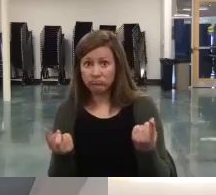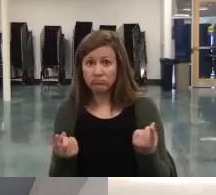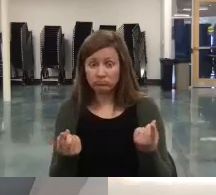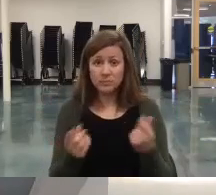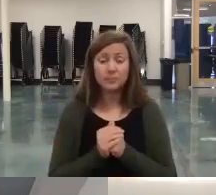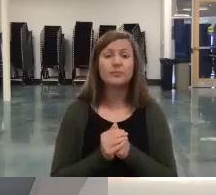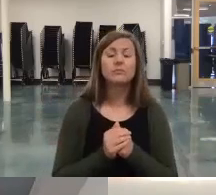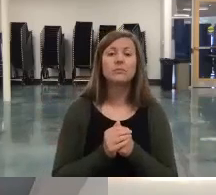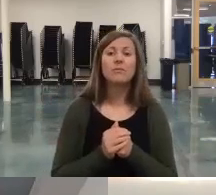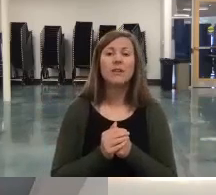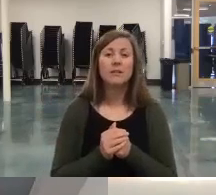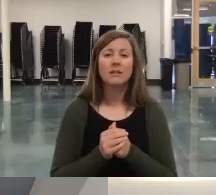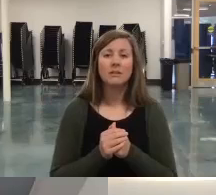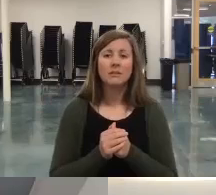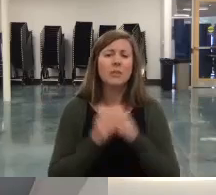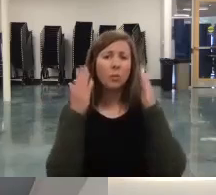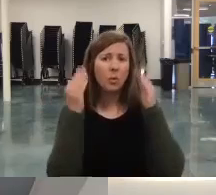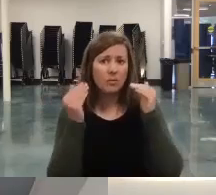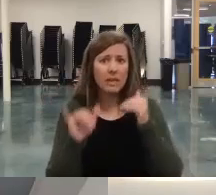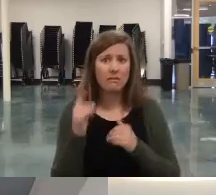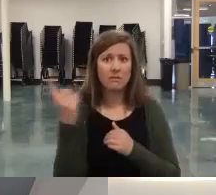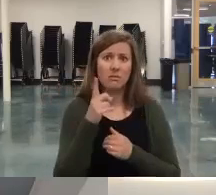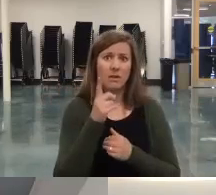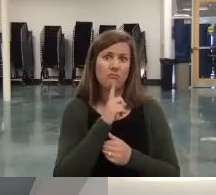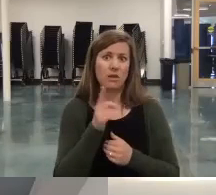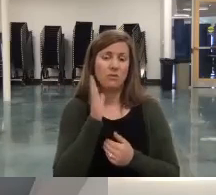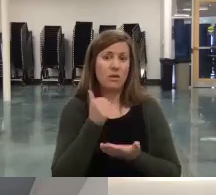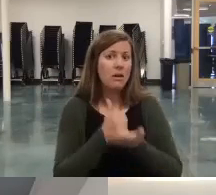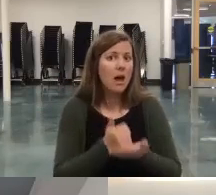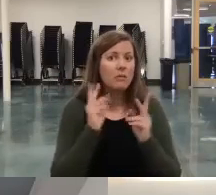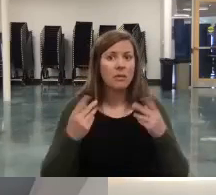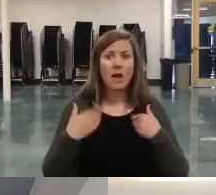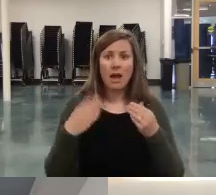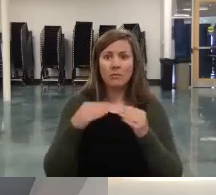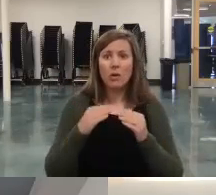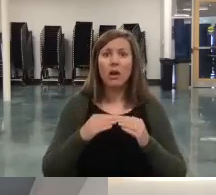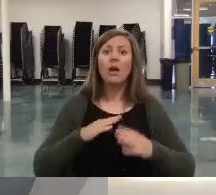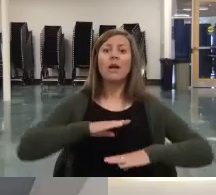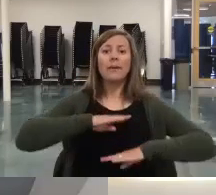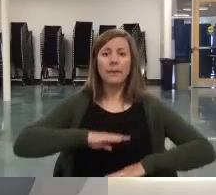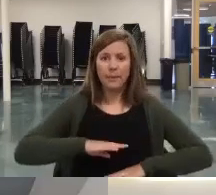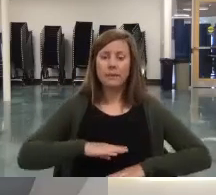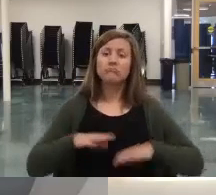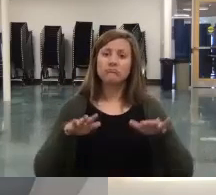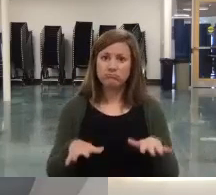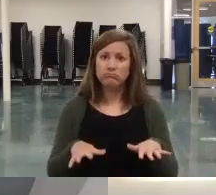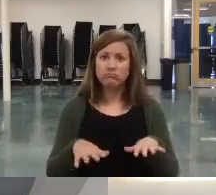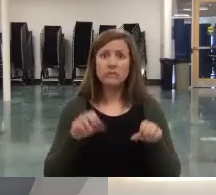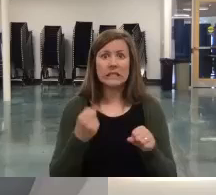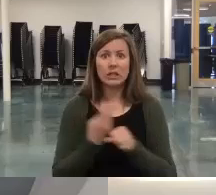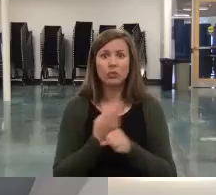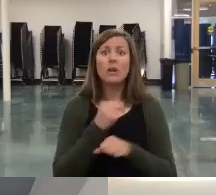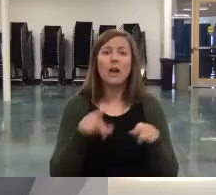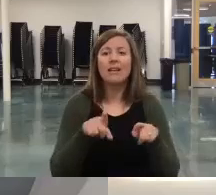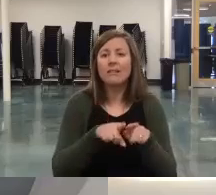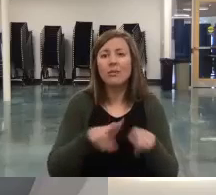so hopefully that will be something that will give some people a little more peace of mind and things to look back to. And of course, whatever their local